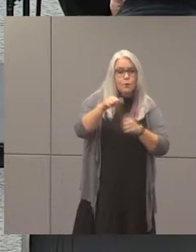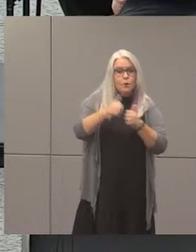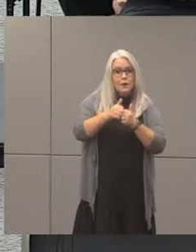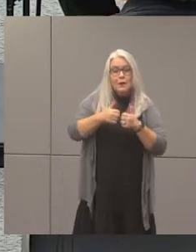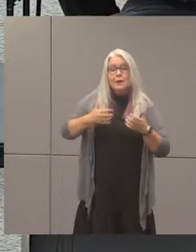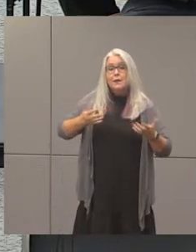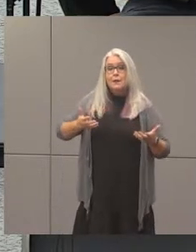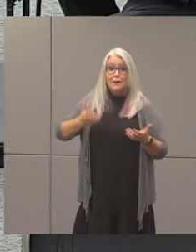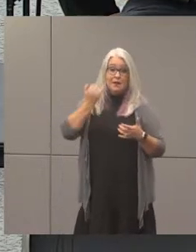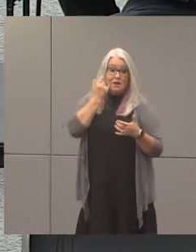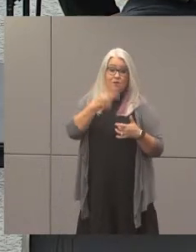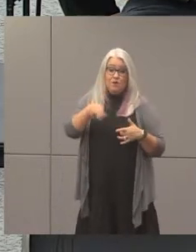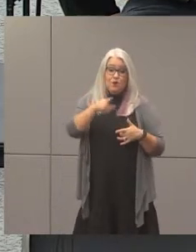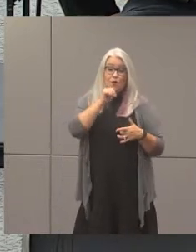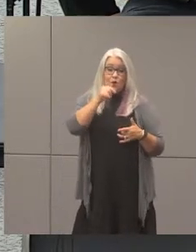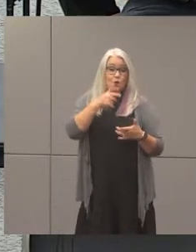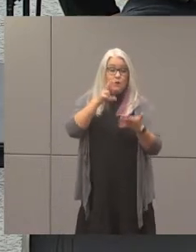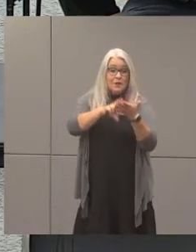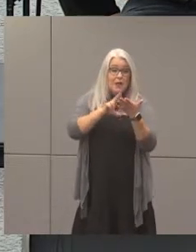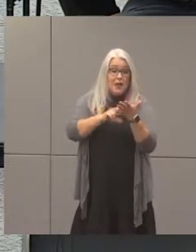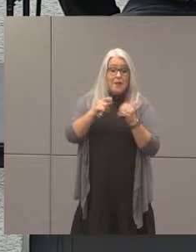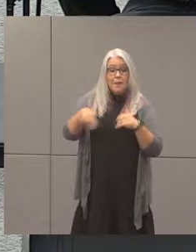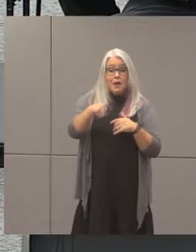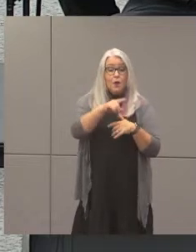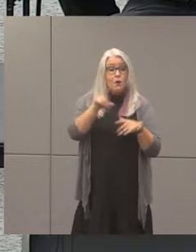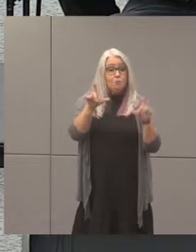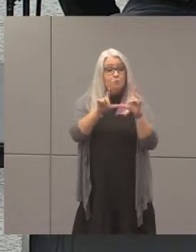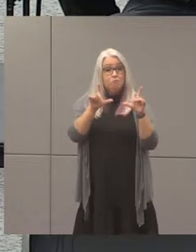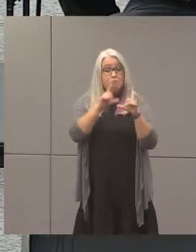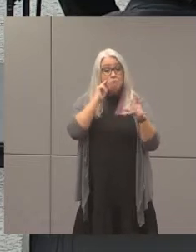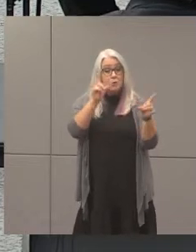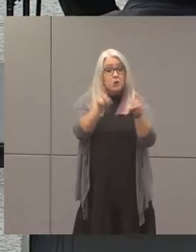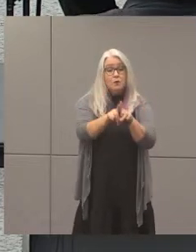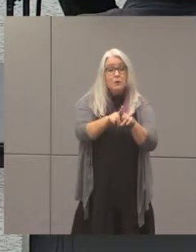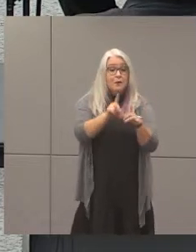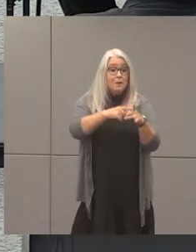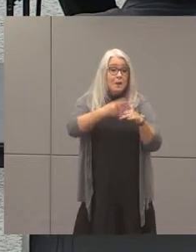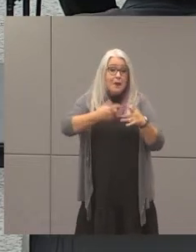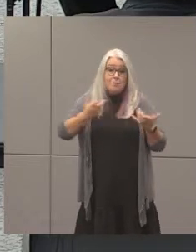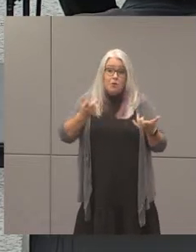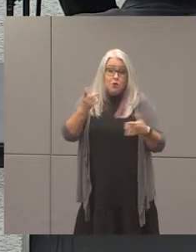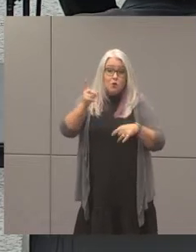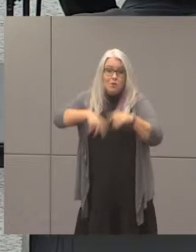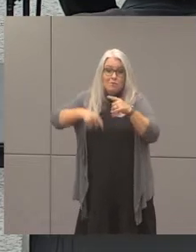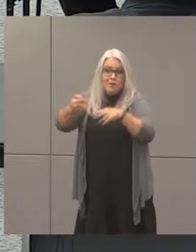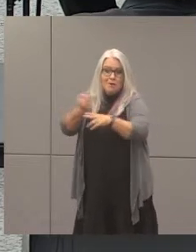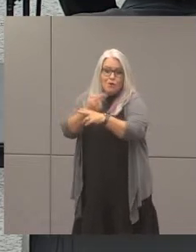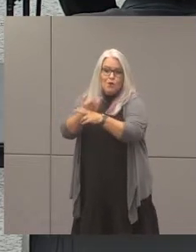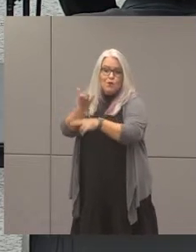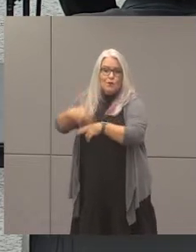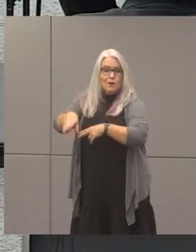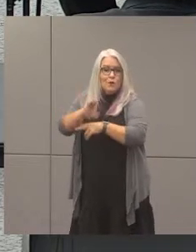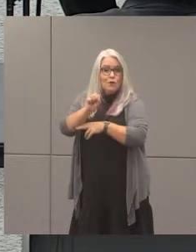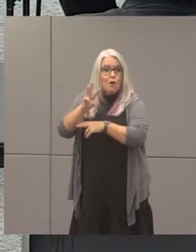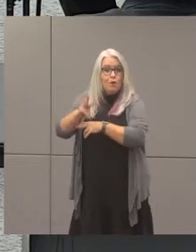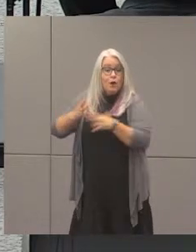if you don't sign their licensing agreement, then you can't use their software. It's that